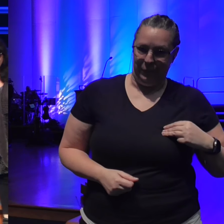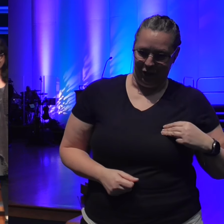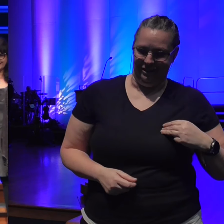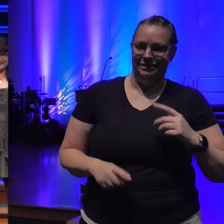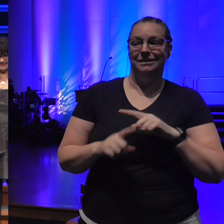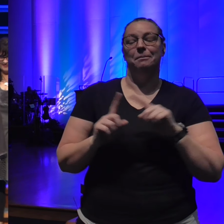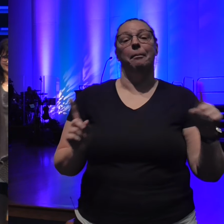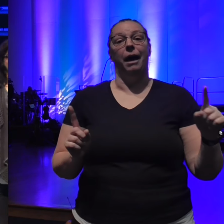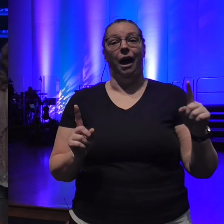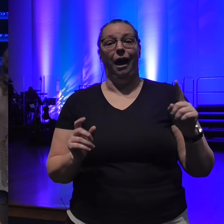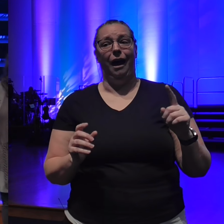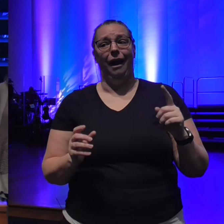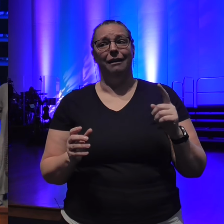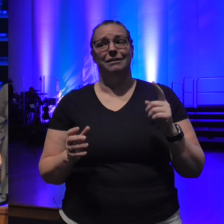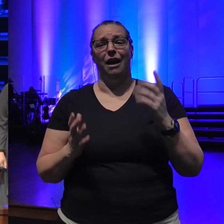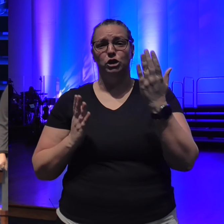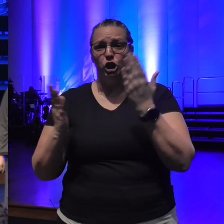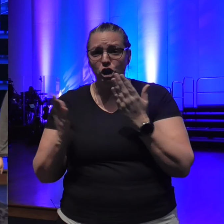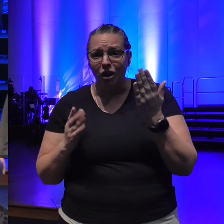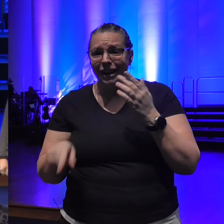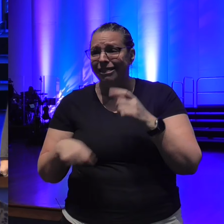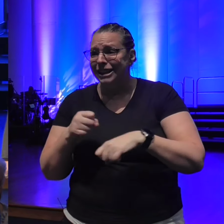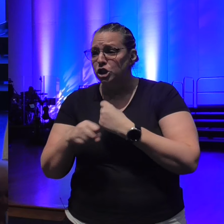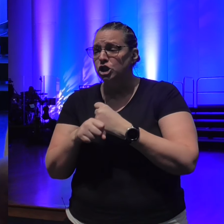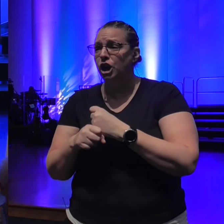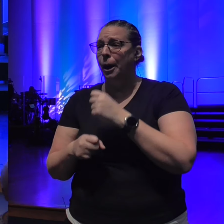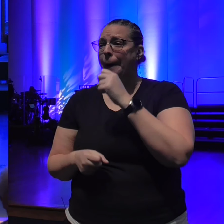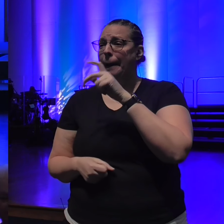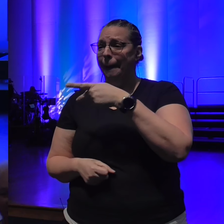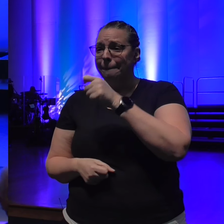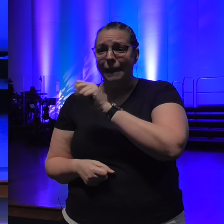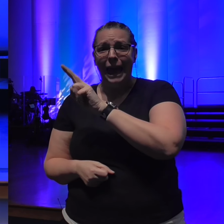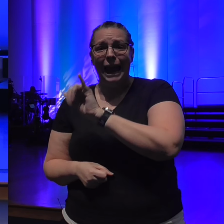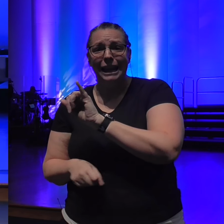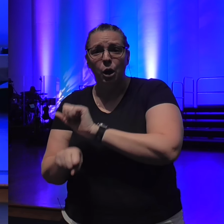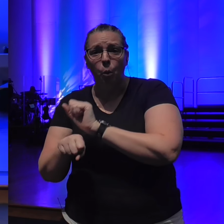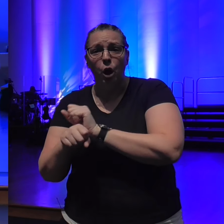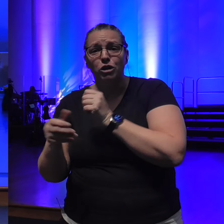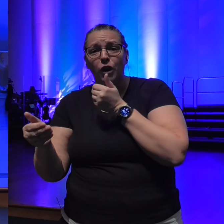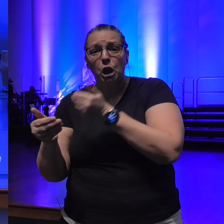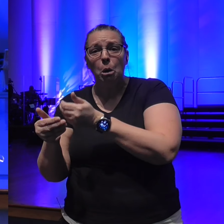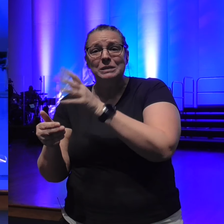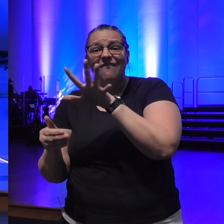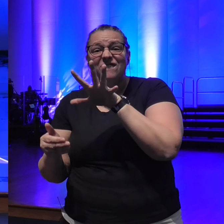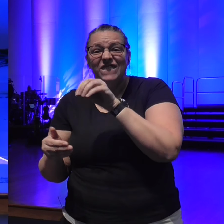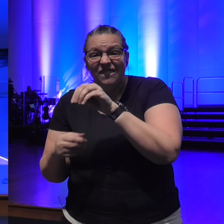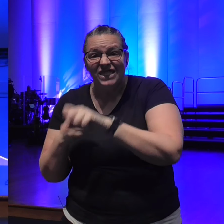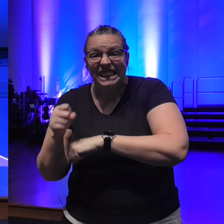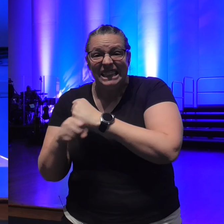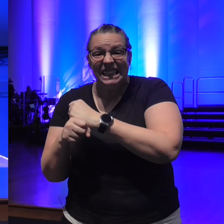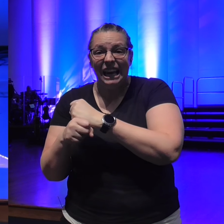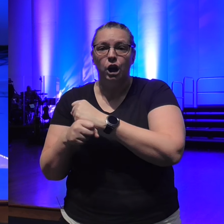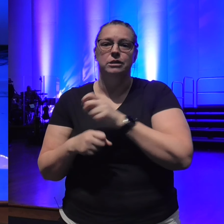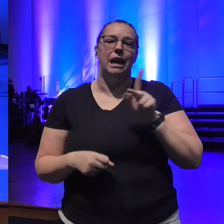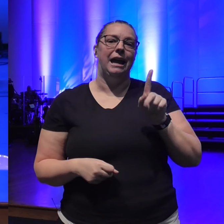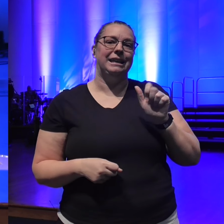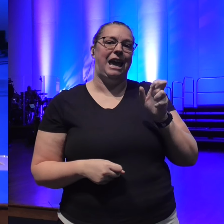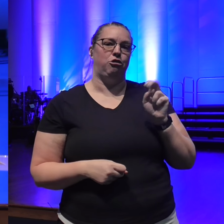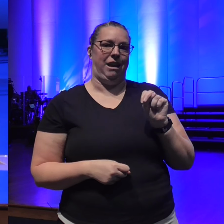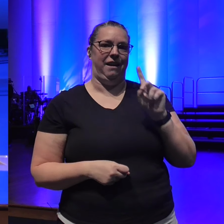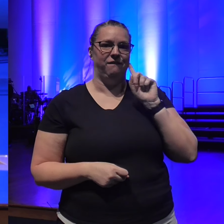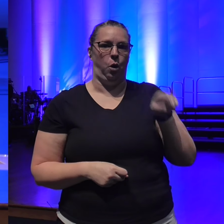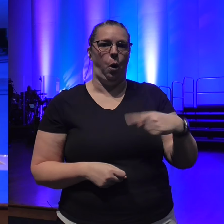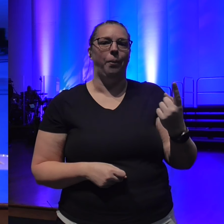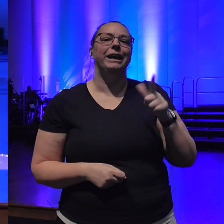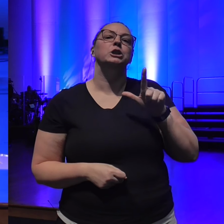High. But after serving this church, Patty has worked here for almost 50 years, and Karen for only